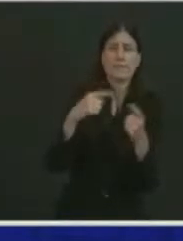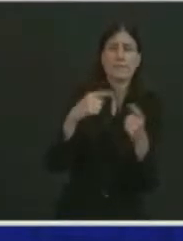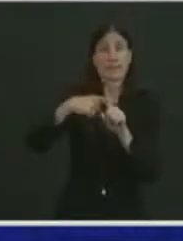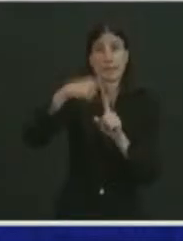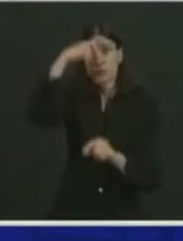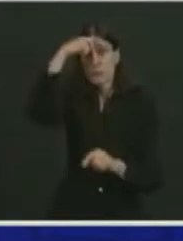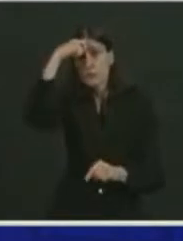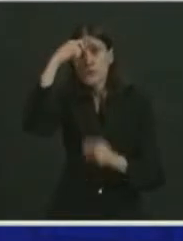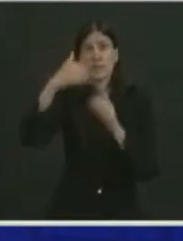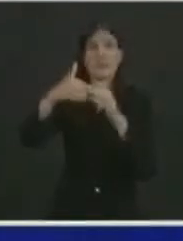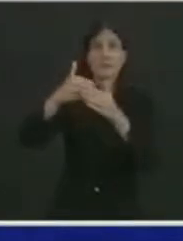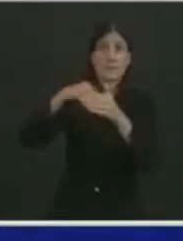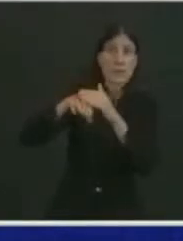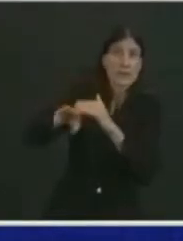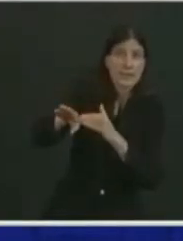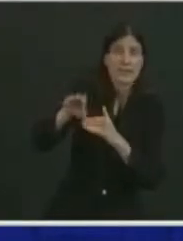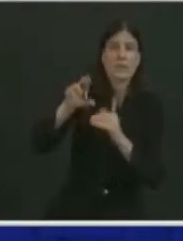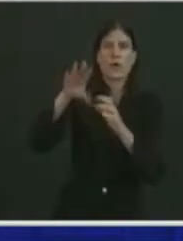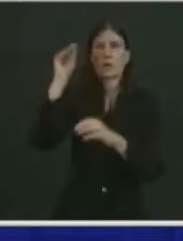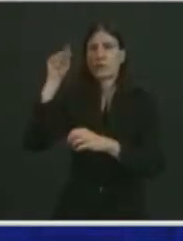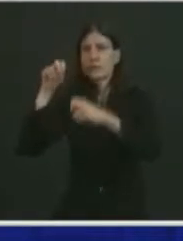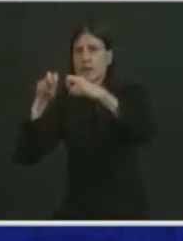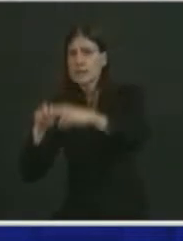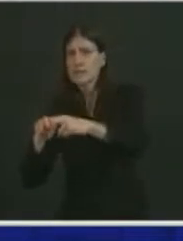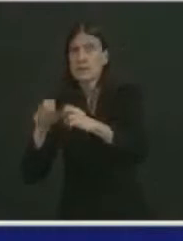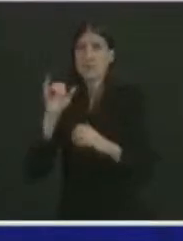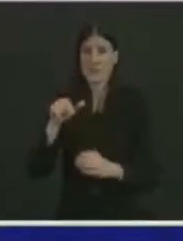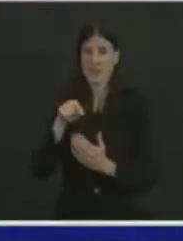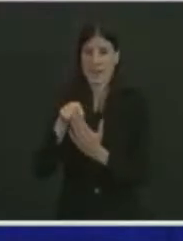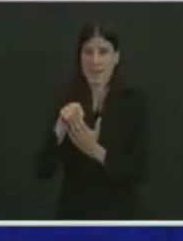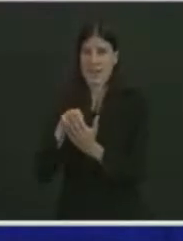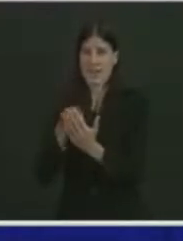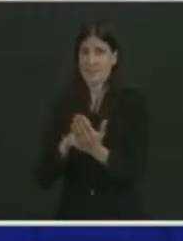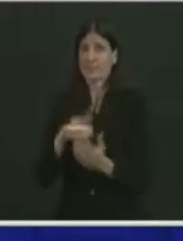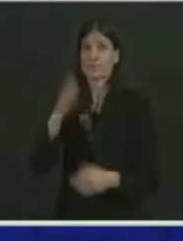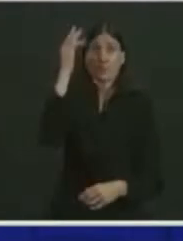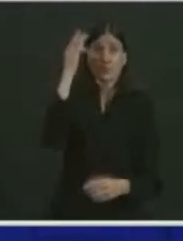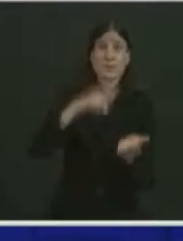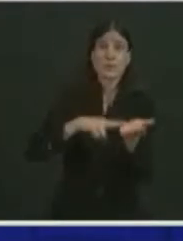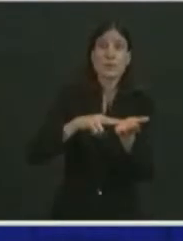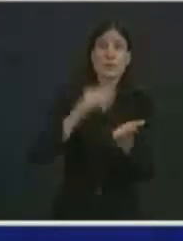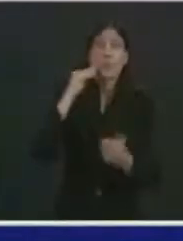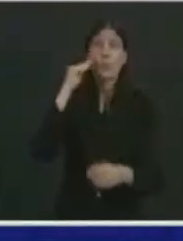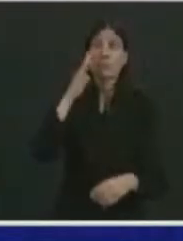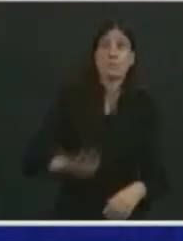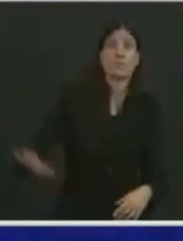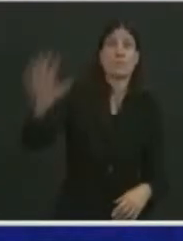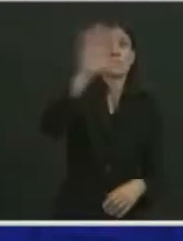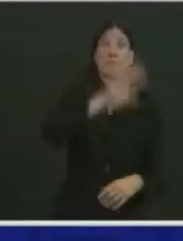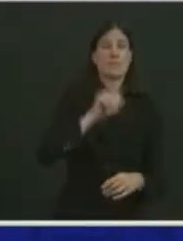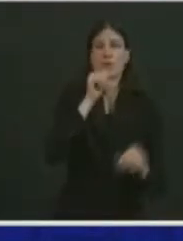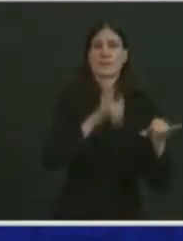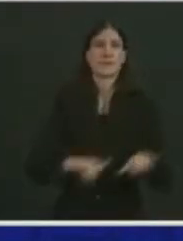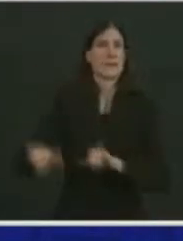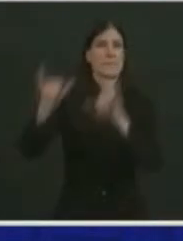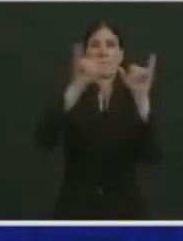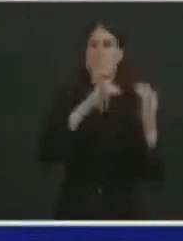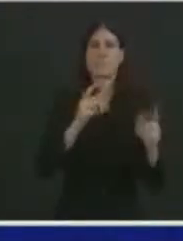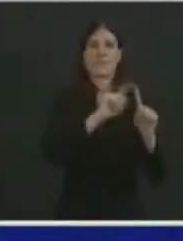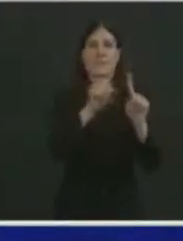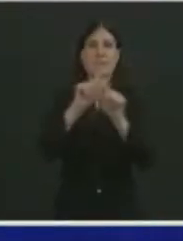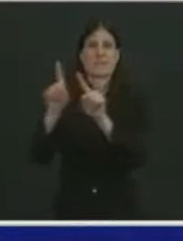reason, we're not taking a one-size-fits-all approach. What we're doing is giving facilities very clear guidance